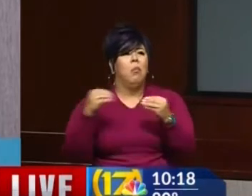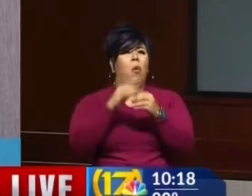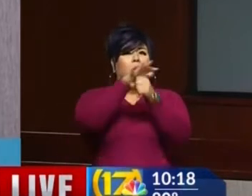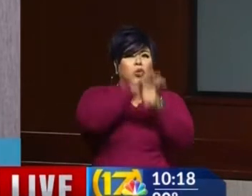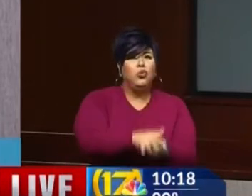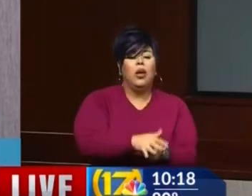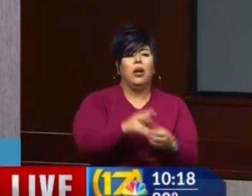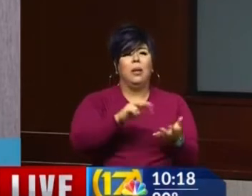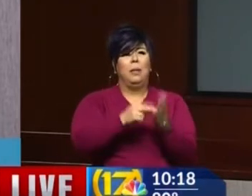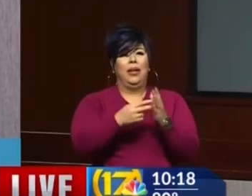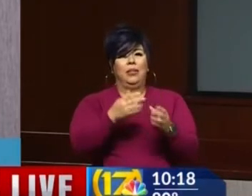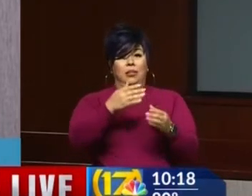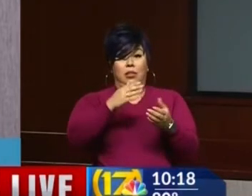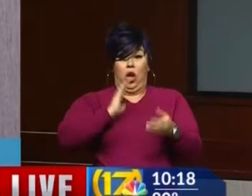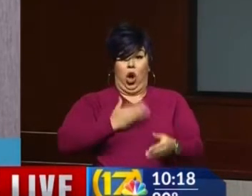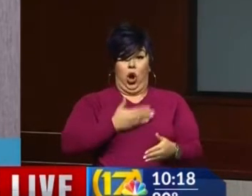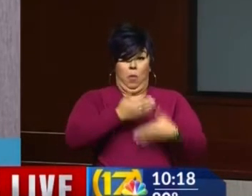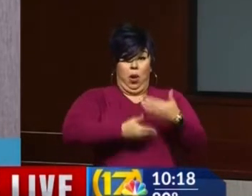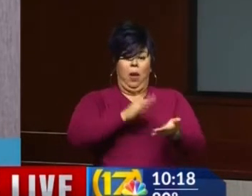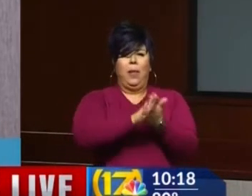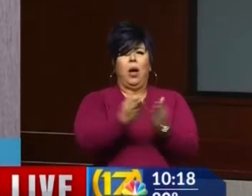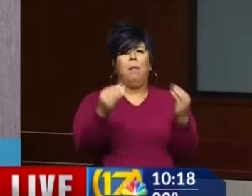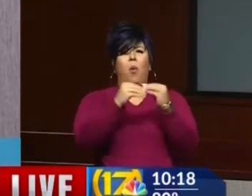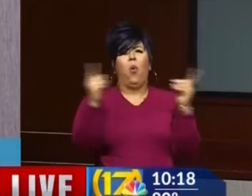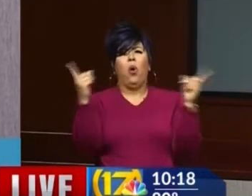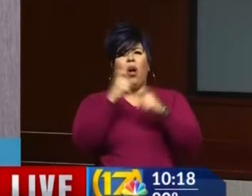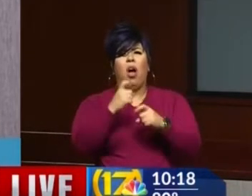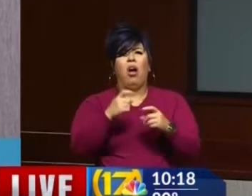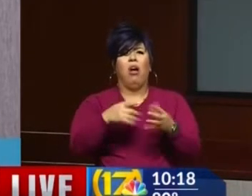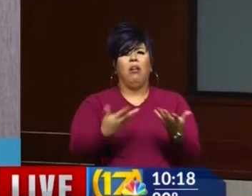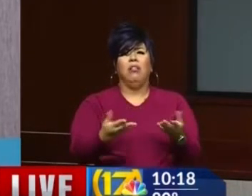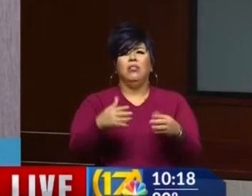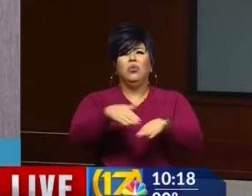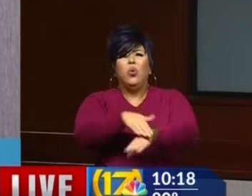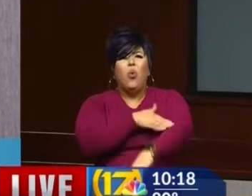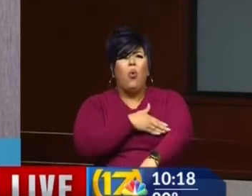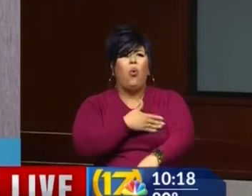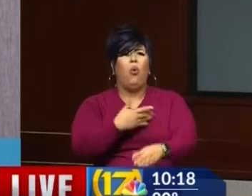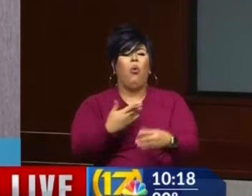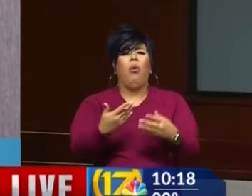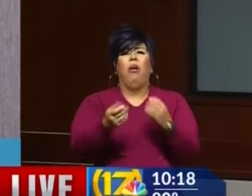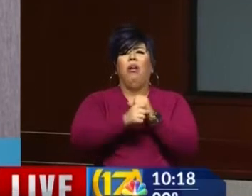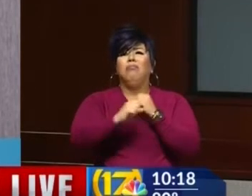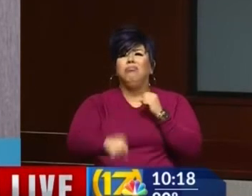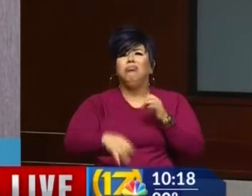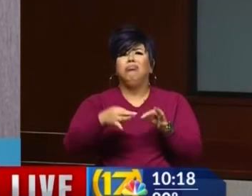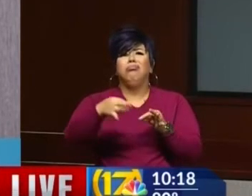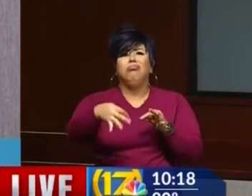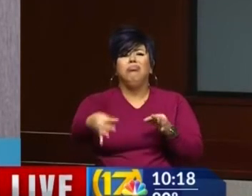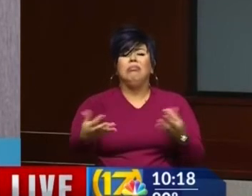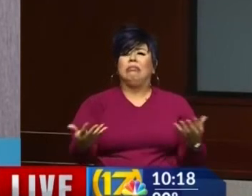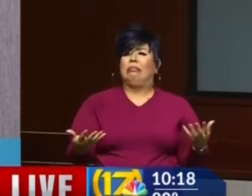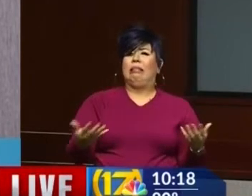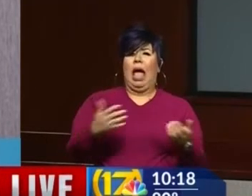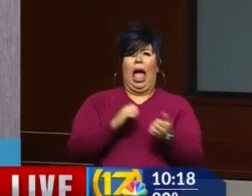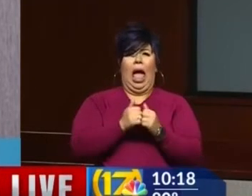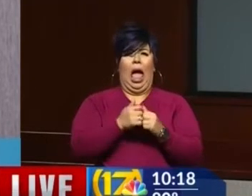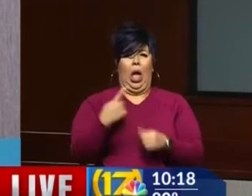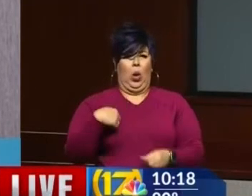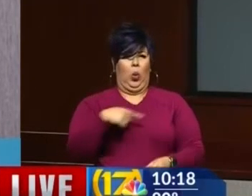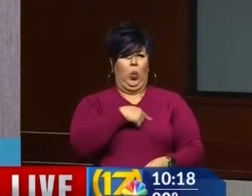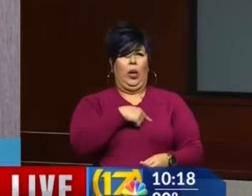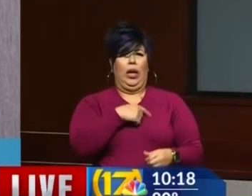school reopening, and it unnecessarily and arbitrarily penalizes counties who have little to no control